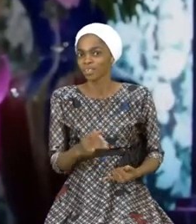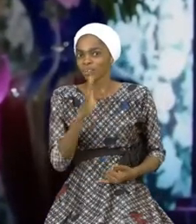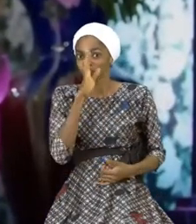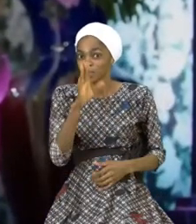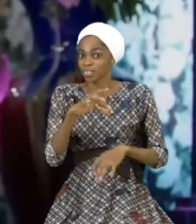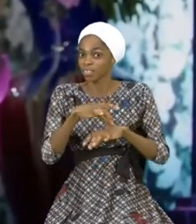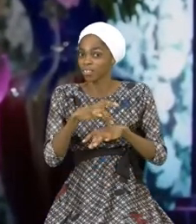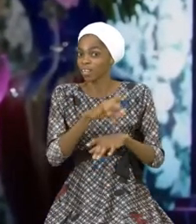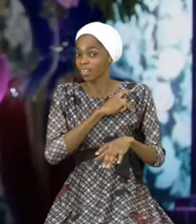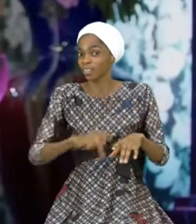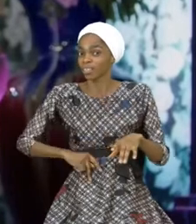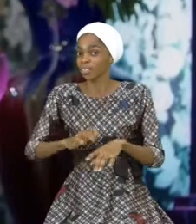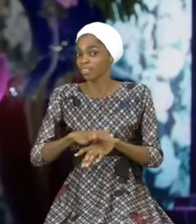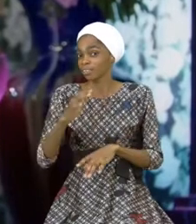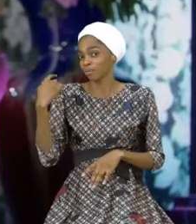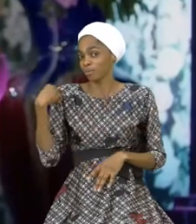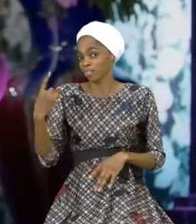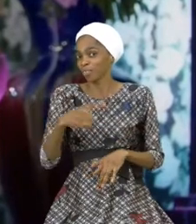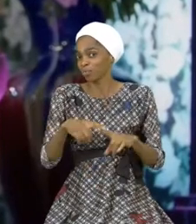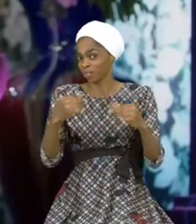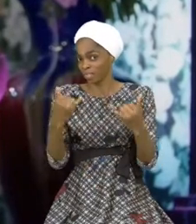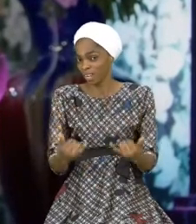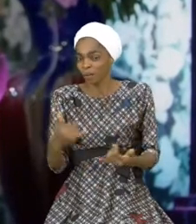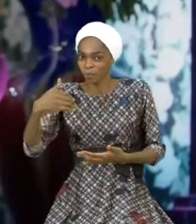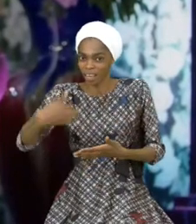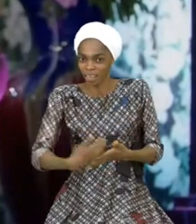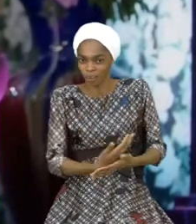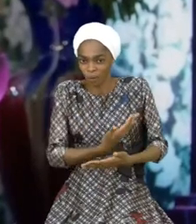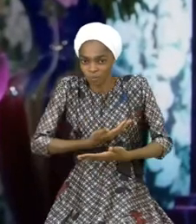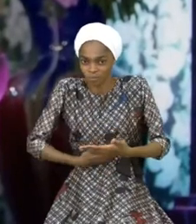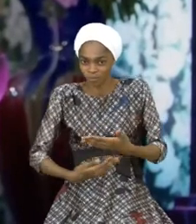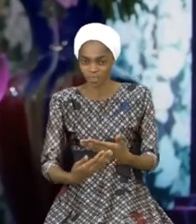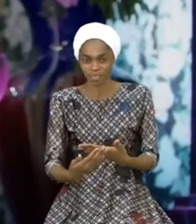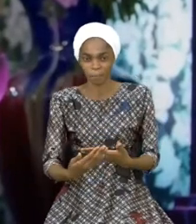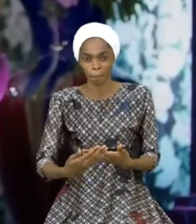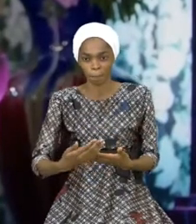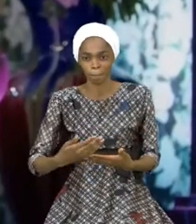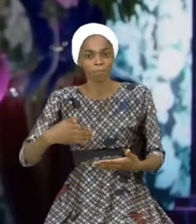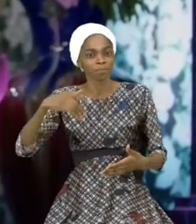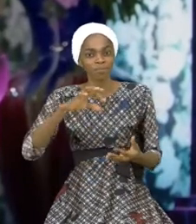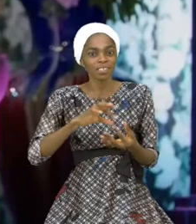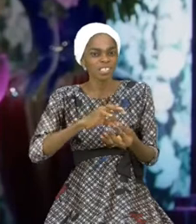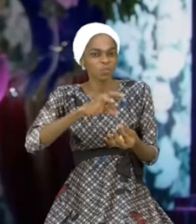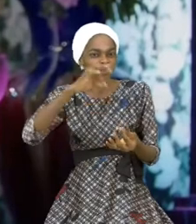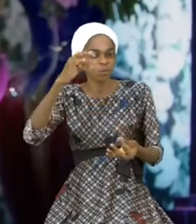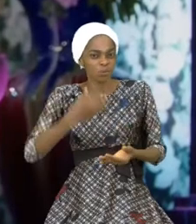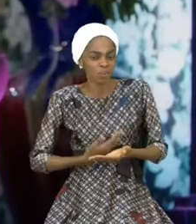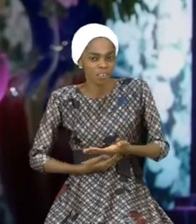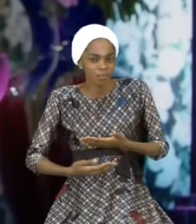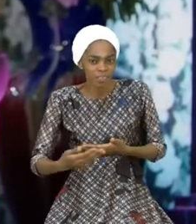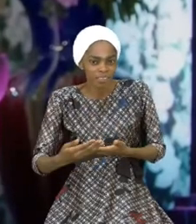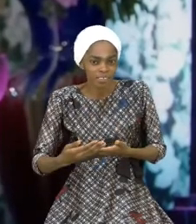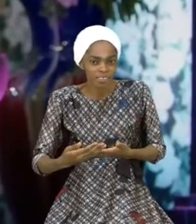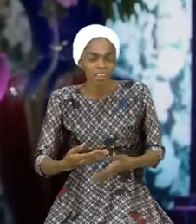earthly kingdom, but now a new birth, a spiritual birth, a